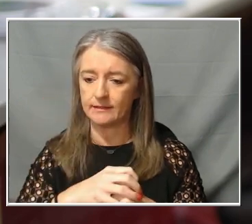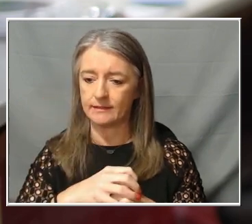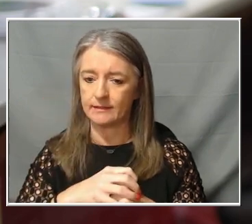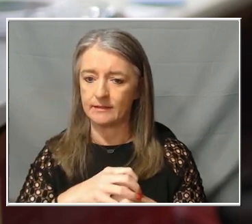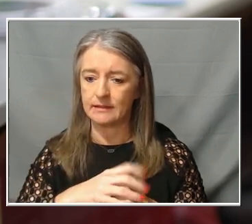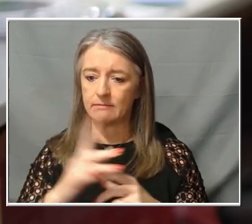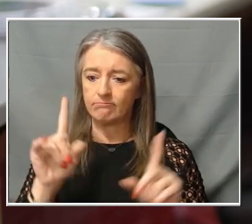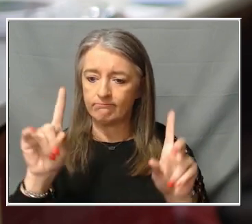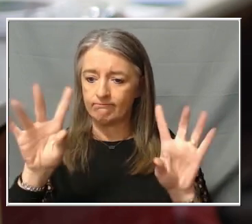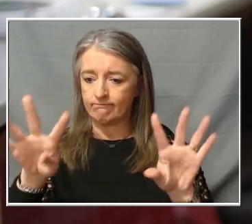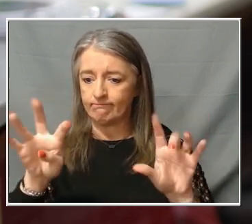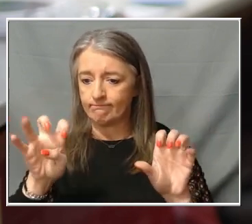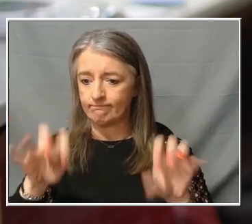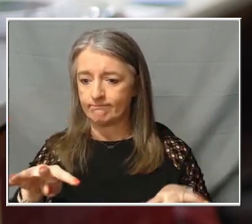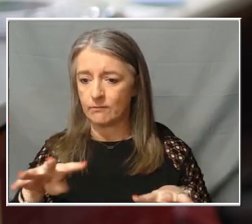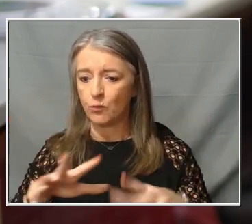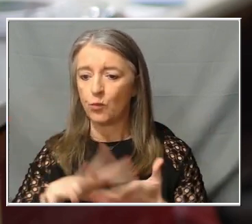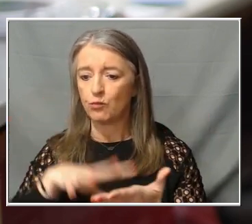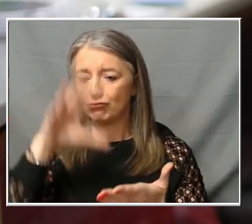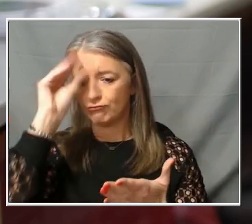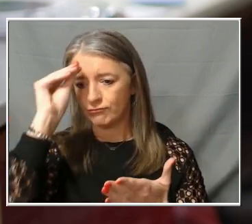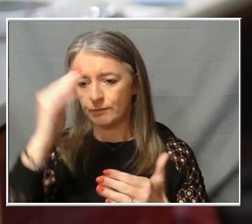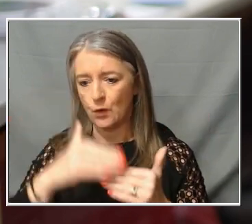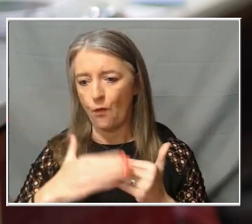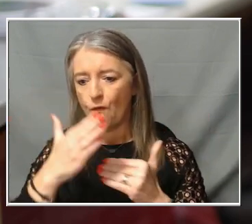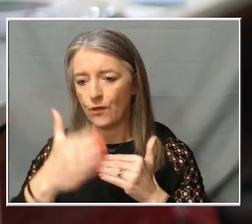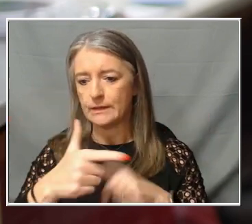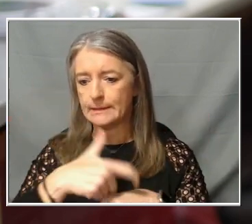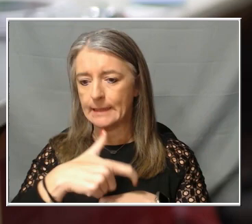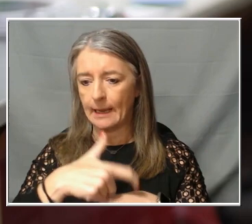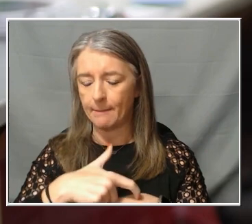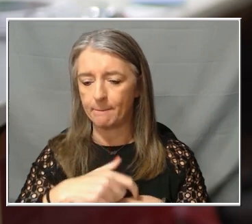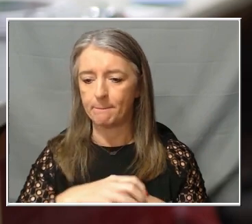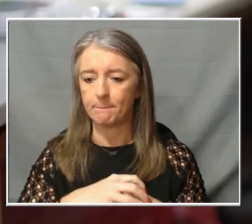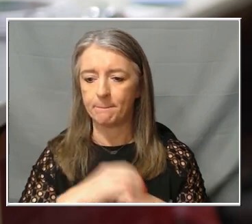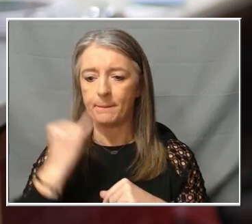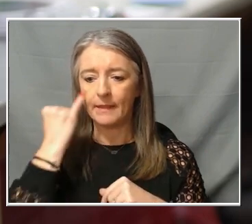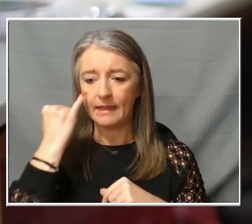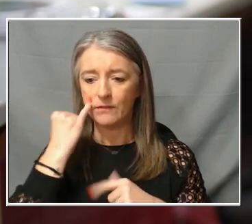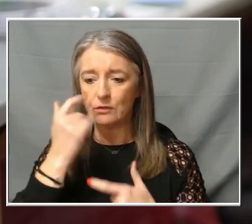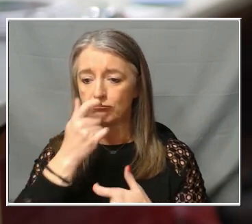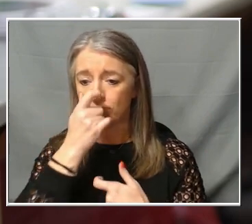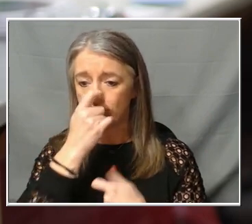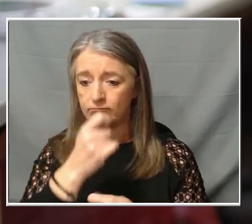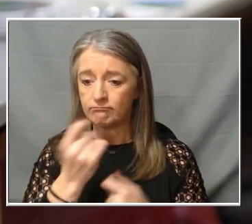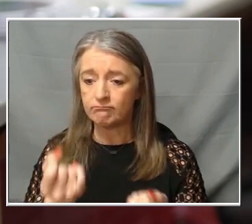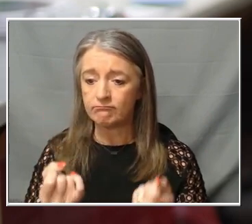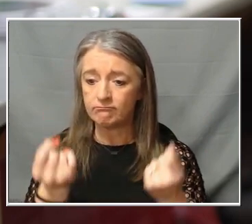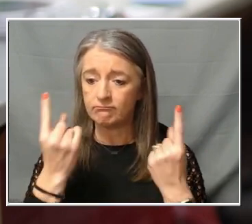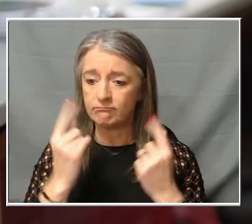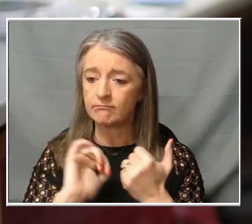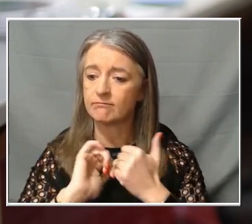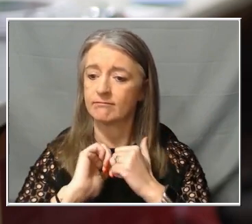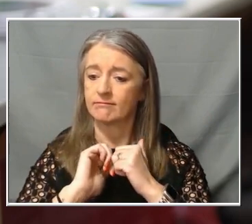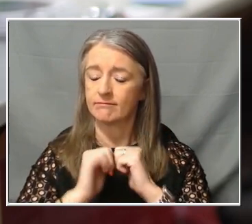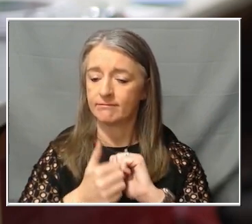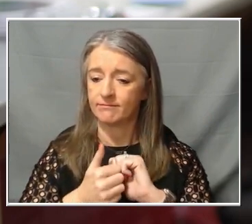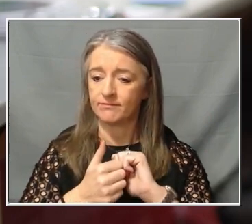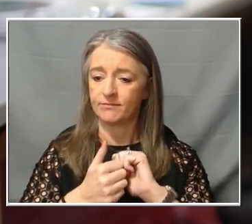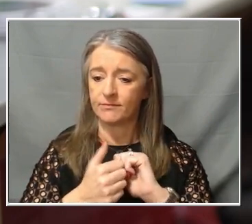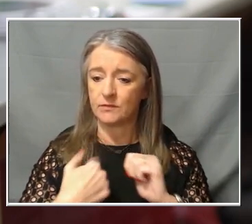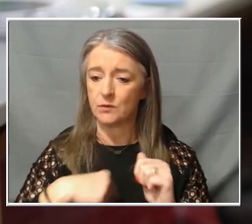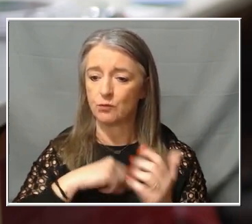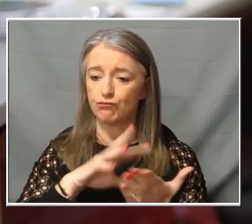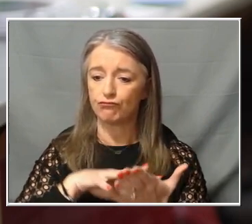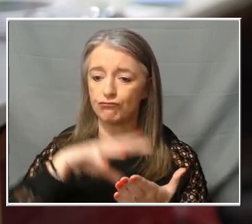that we will learn over time. But if you are simply interested in understanding how we learn